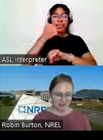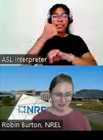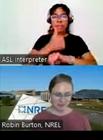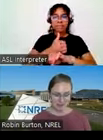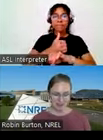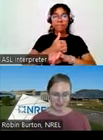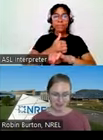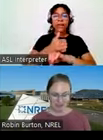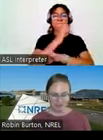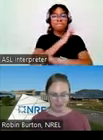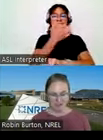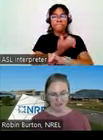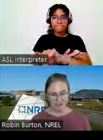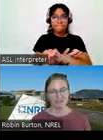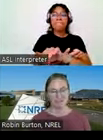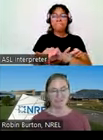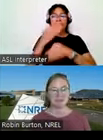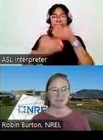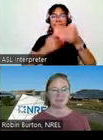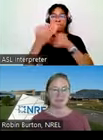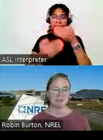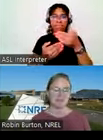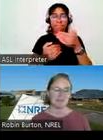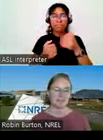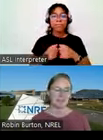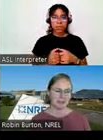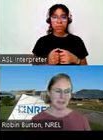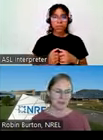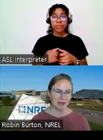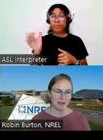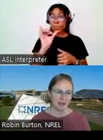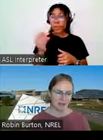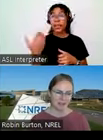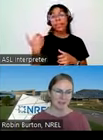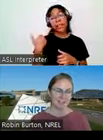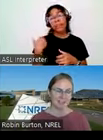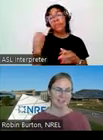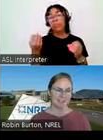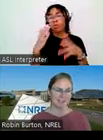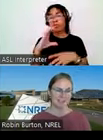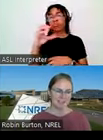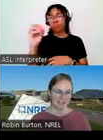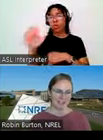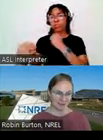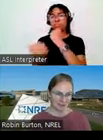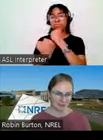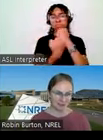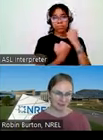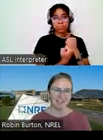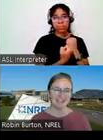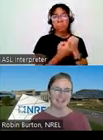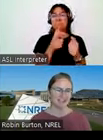are leveraging our unique tools and capabilities in this coordinated effort that's being led by FEMA, DOE, and